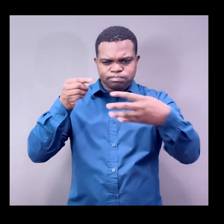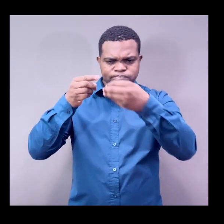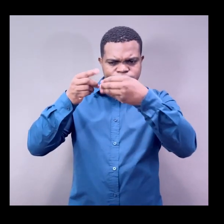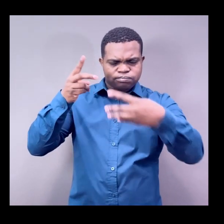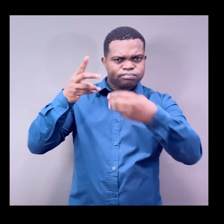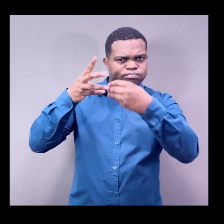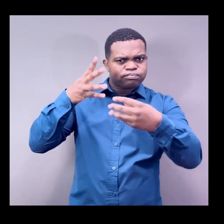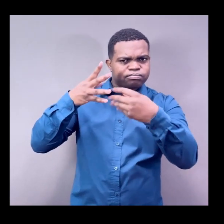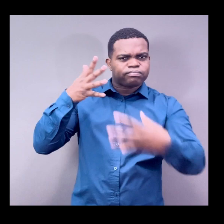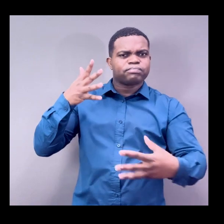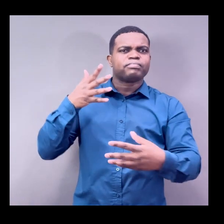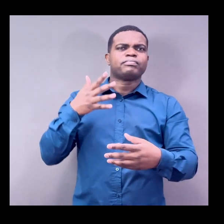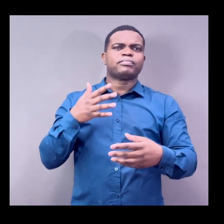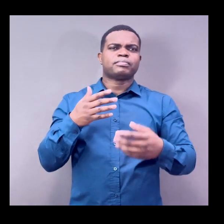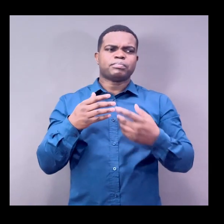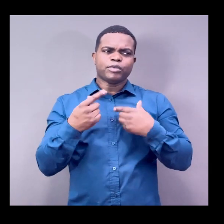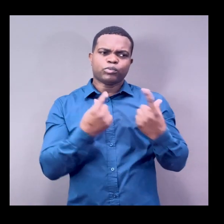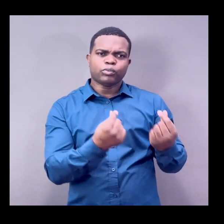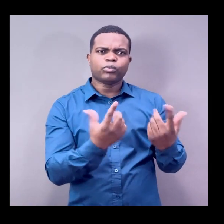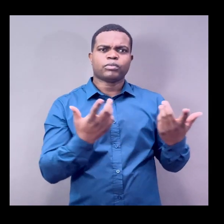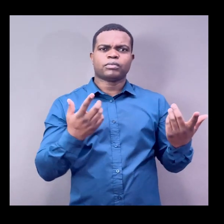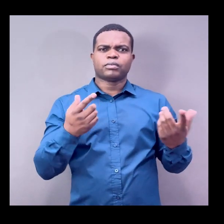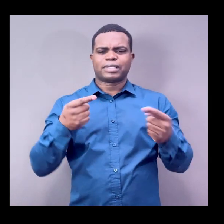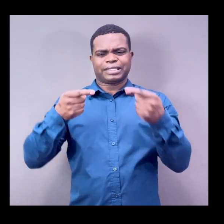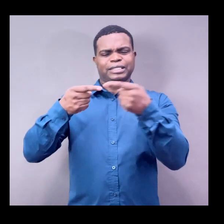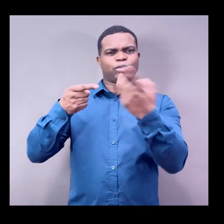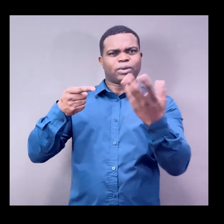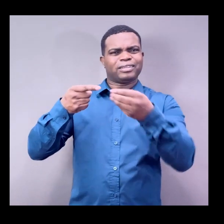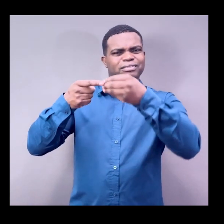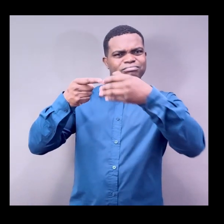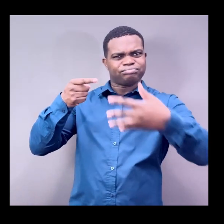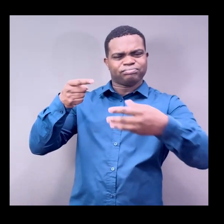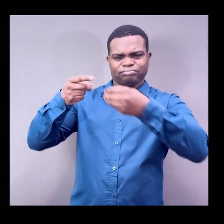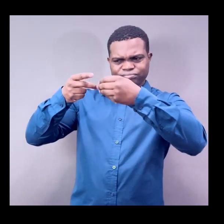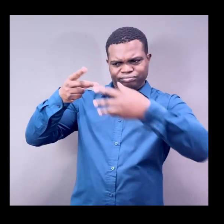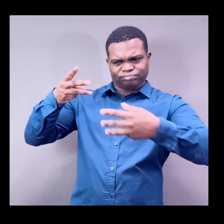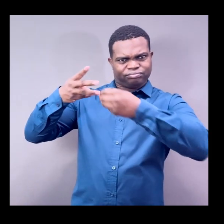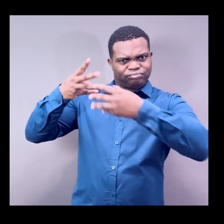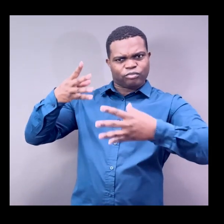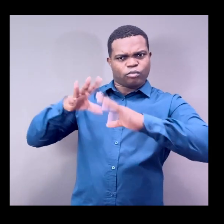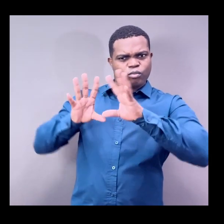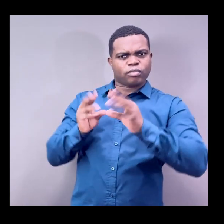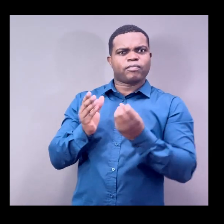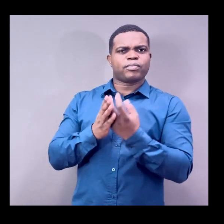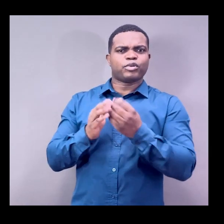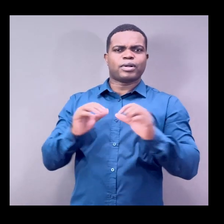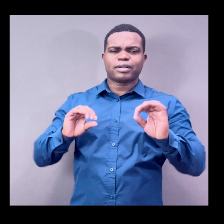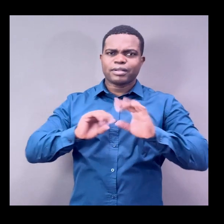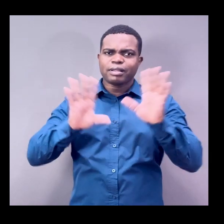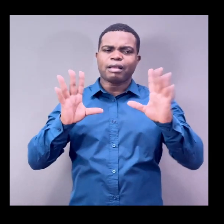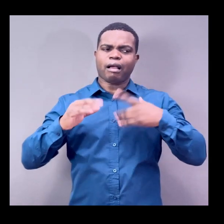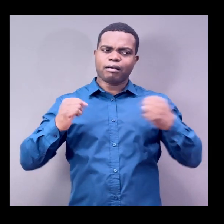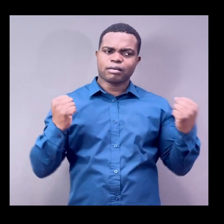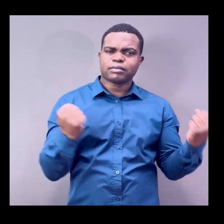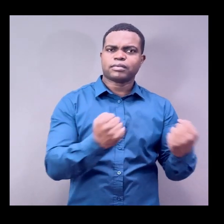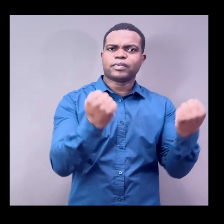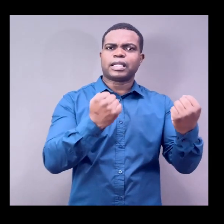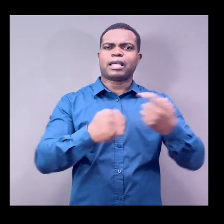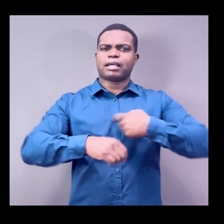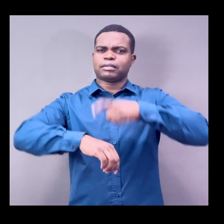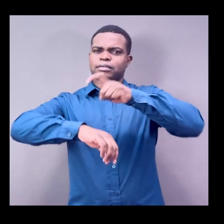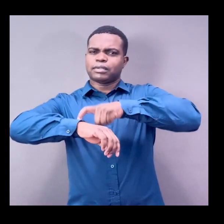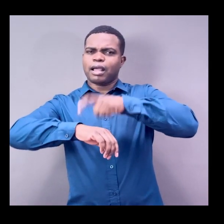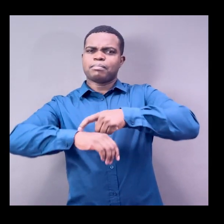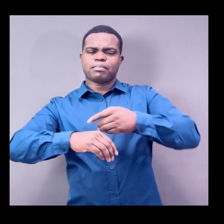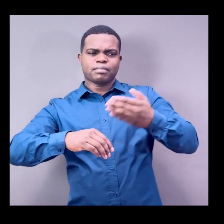put everything you will be doing in the document. So activities and timelines, you need to